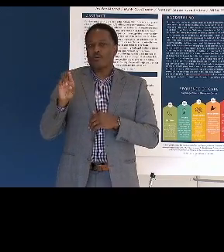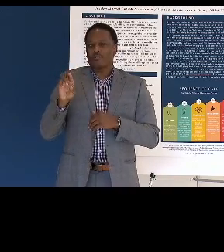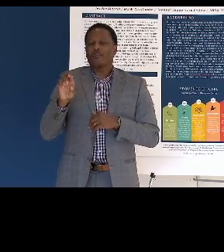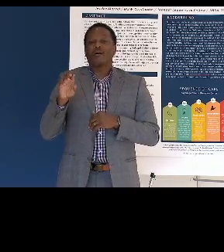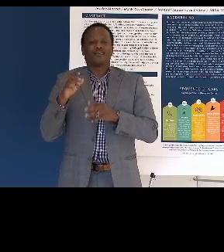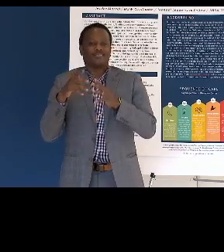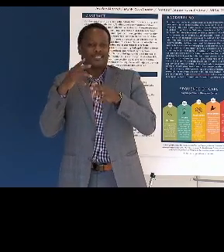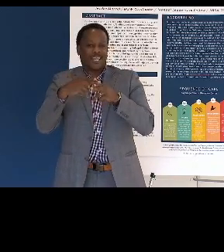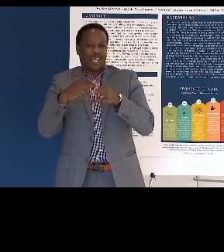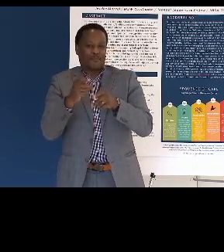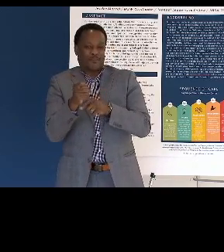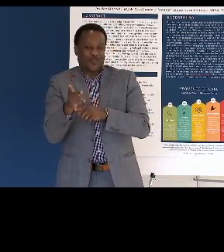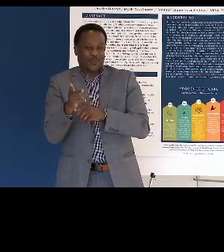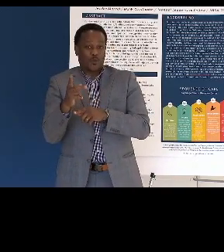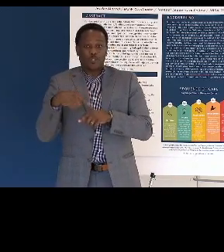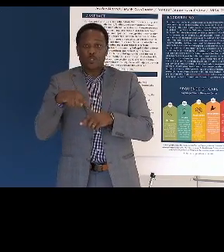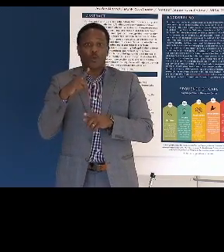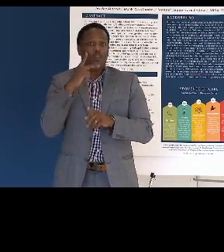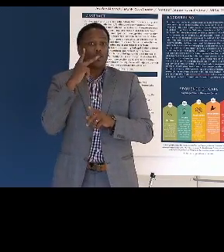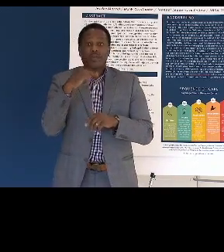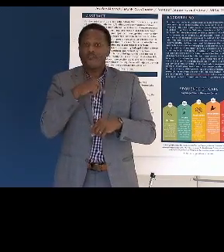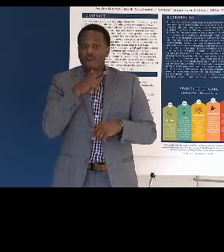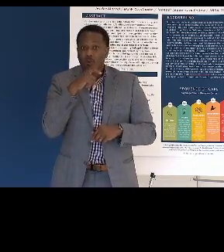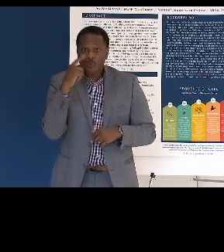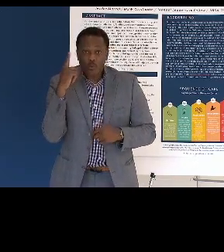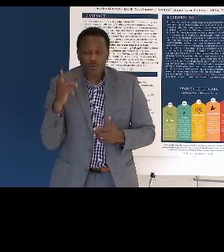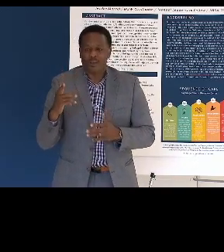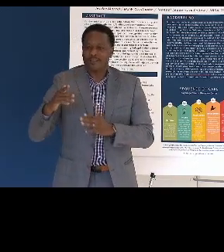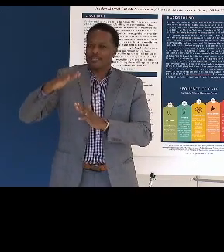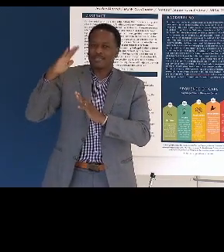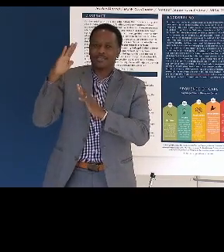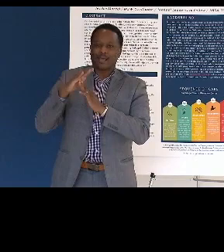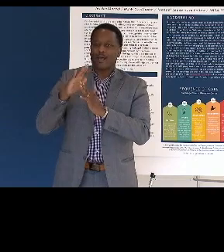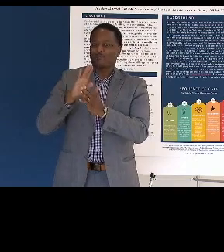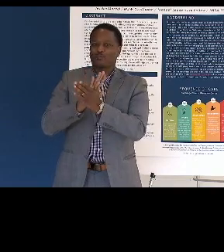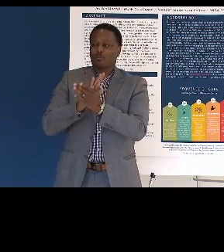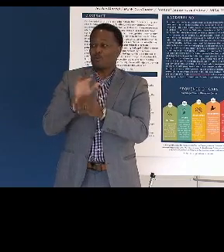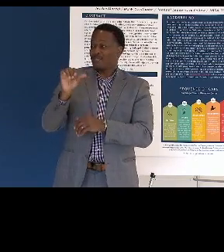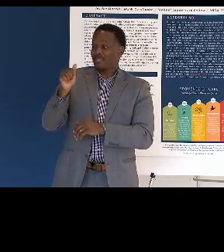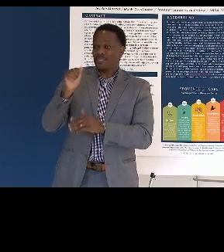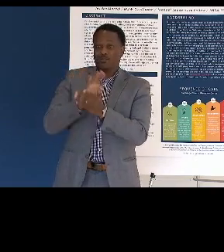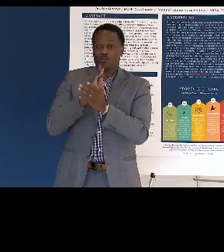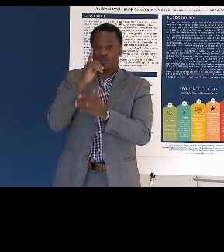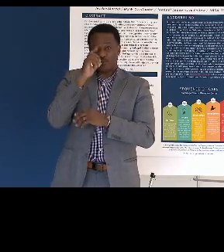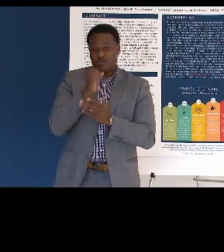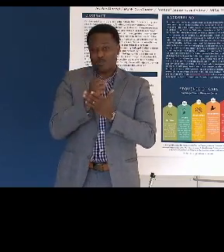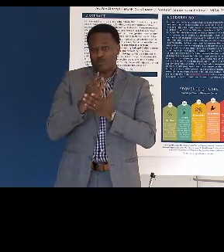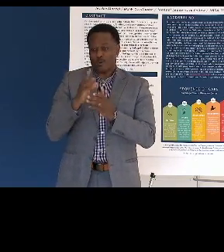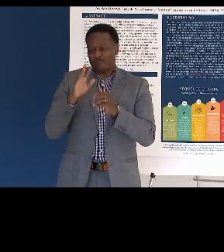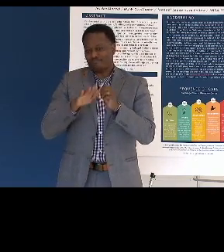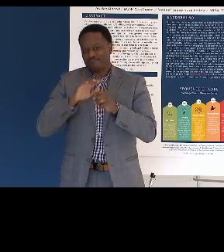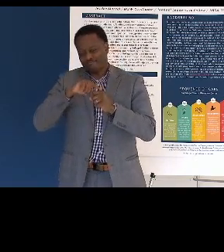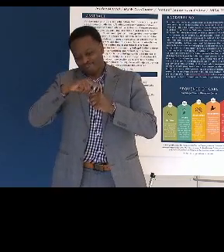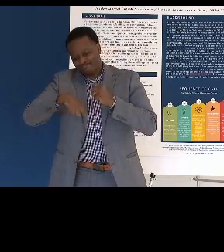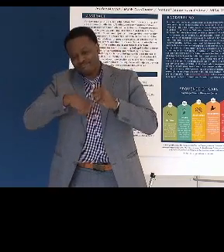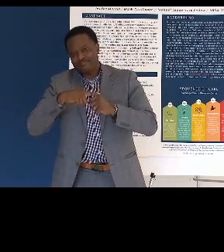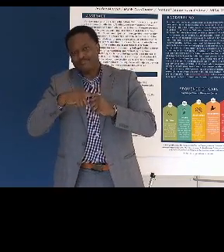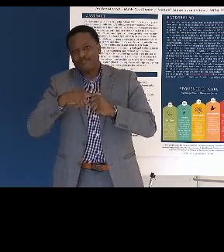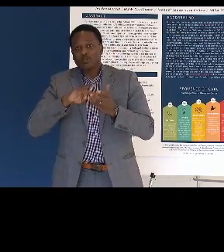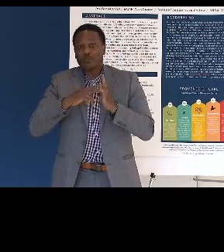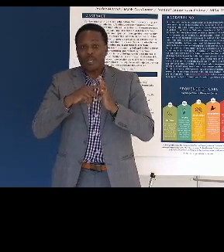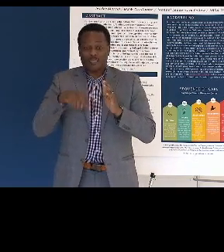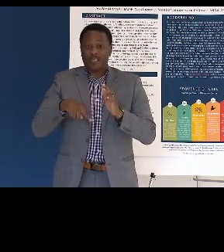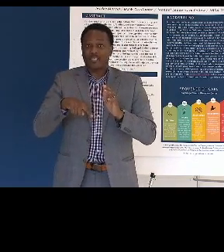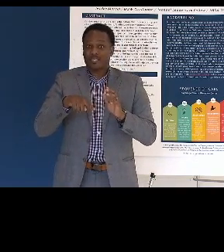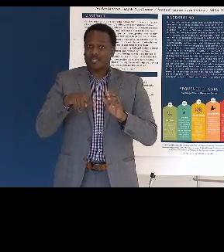la creme. Many of these students are applying to the top 10 schools of social work across the country. So it's a highly